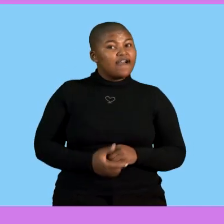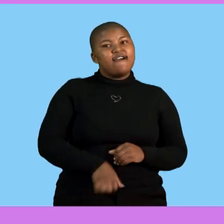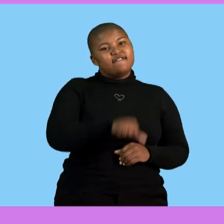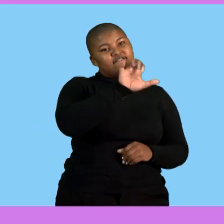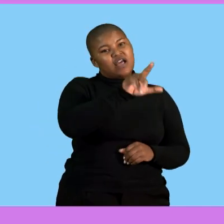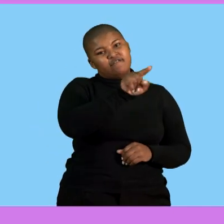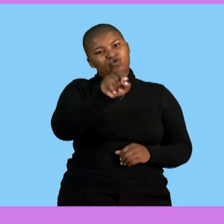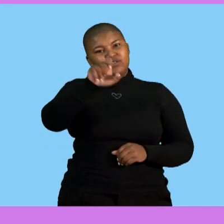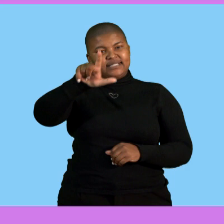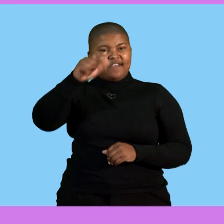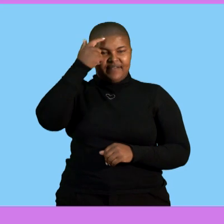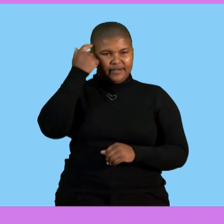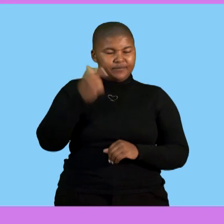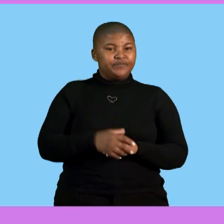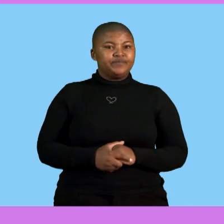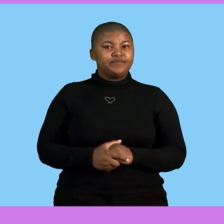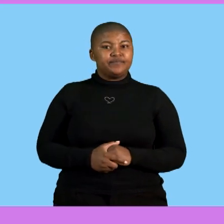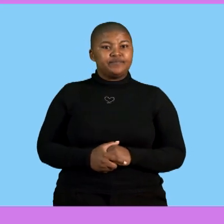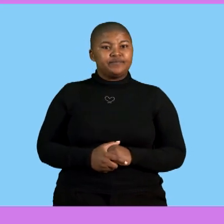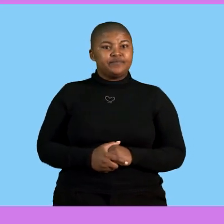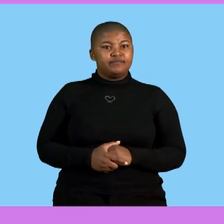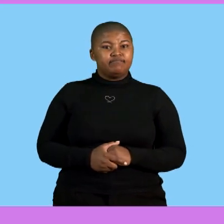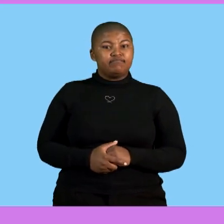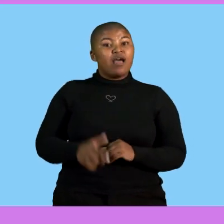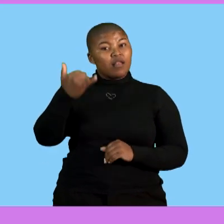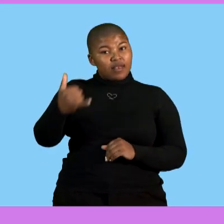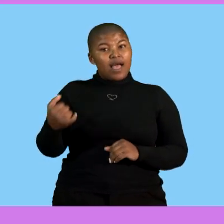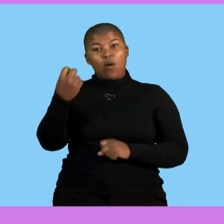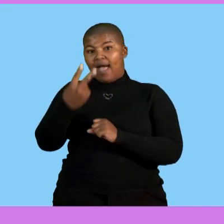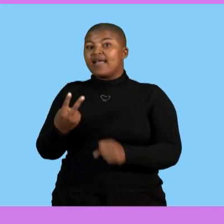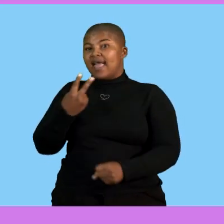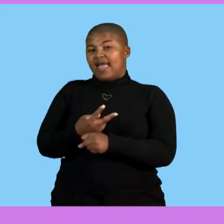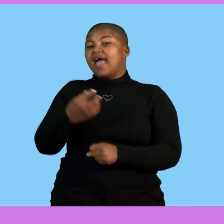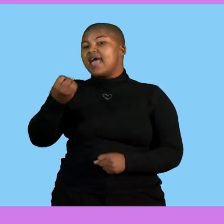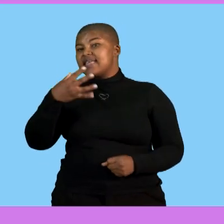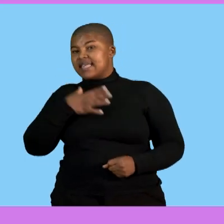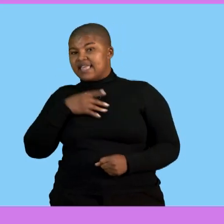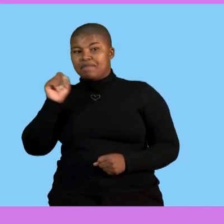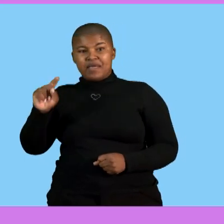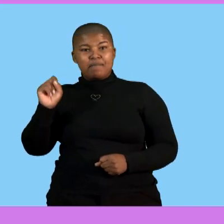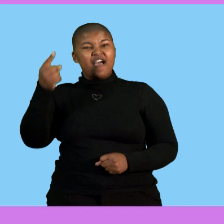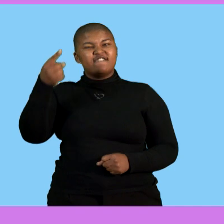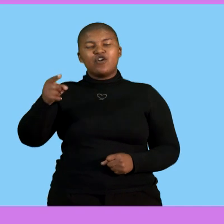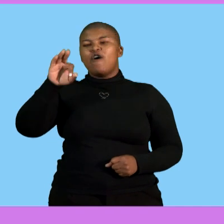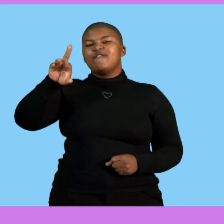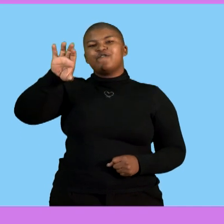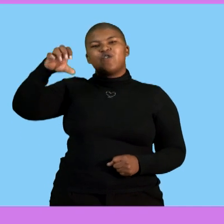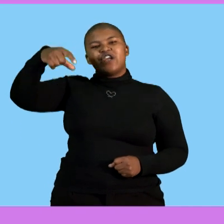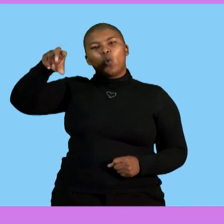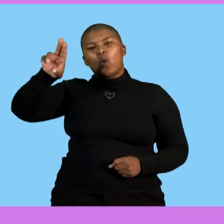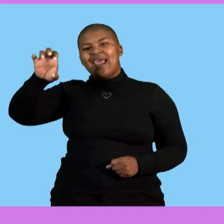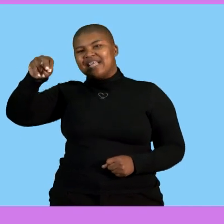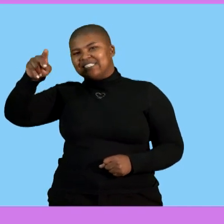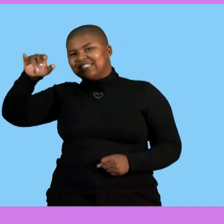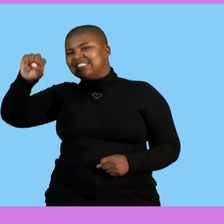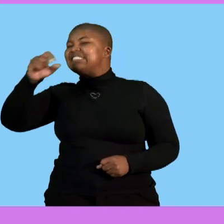be 5 to 7. Then we are given another hint, as in frequency it